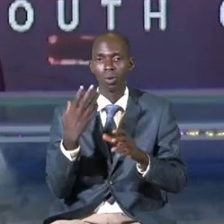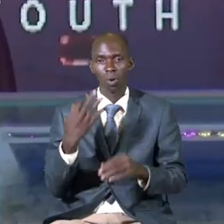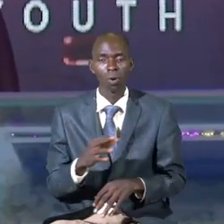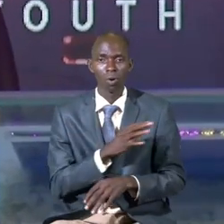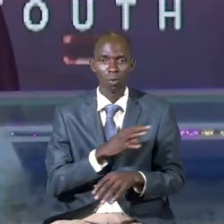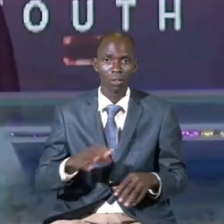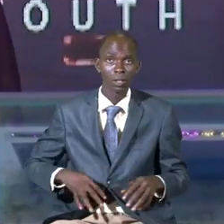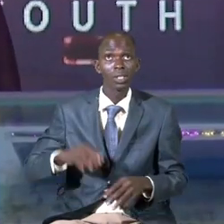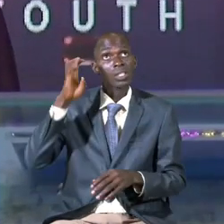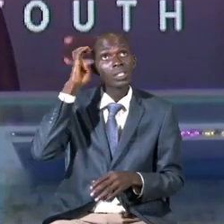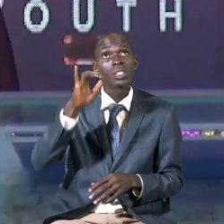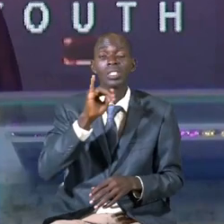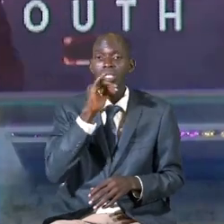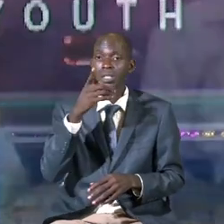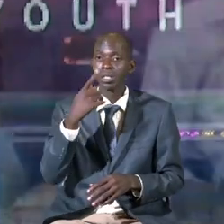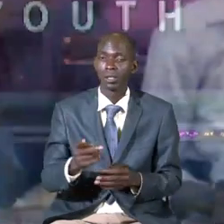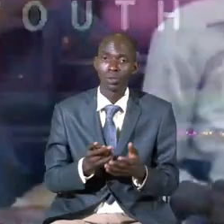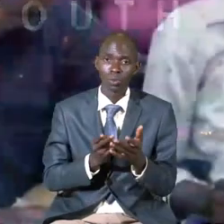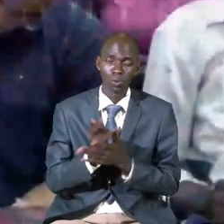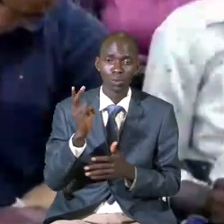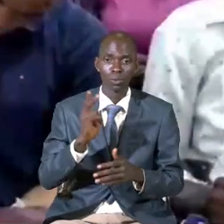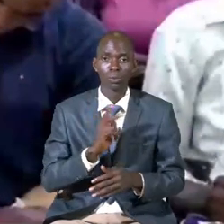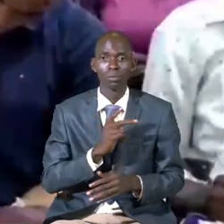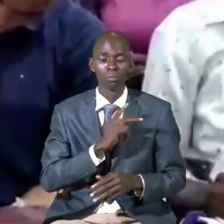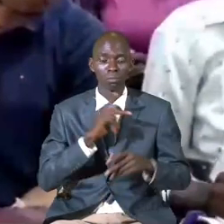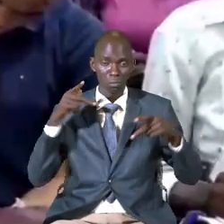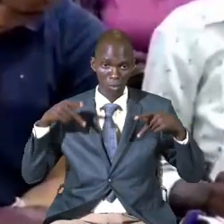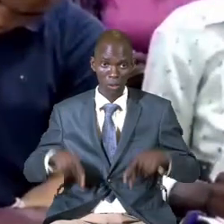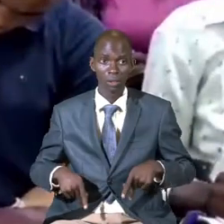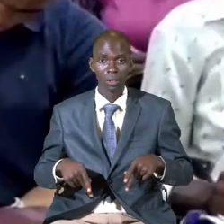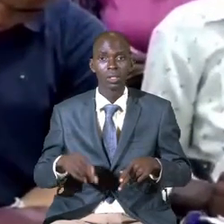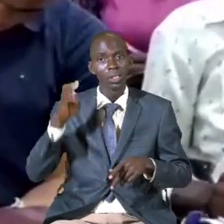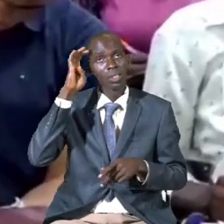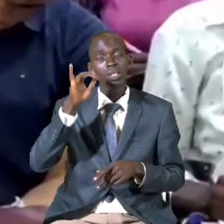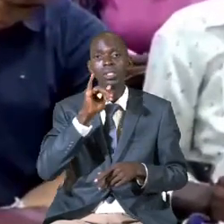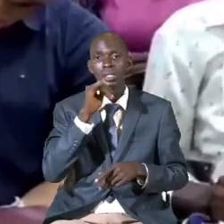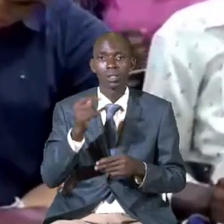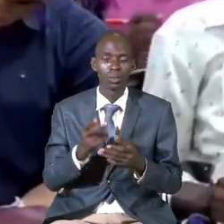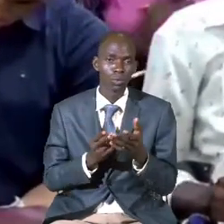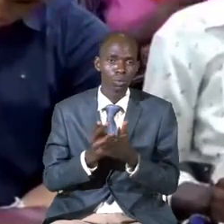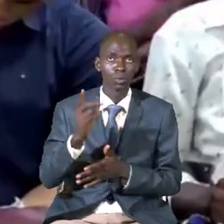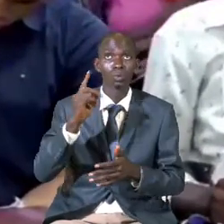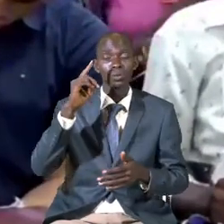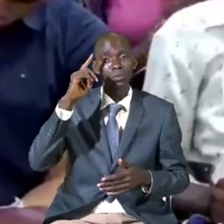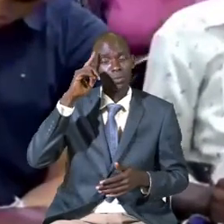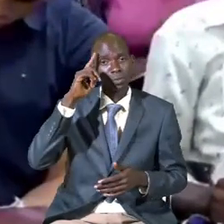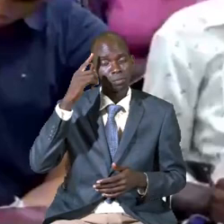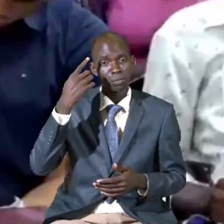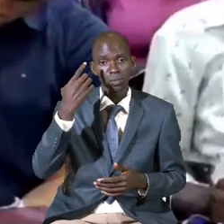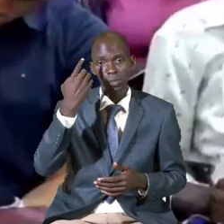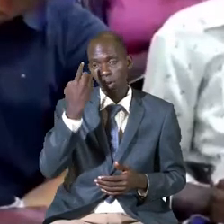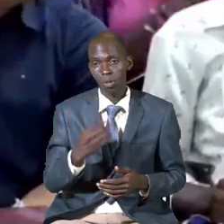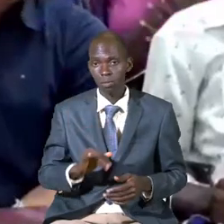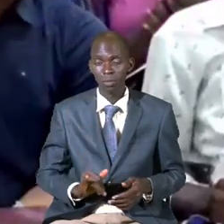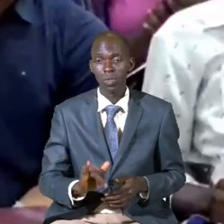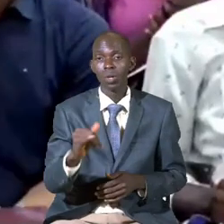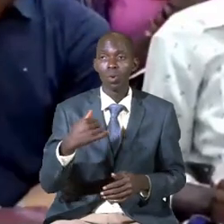truth personified and is the truth eternal and we're here to represent